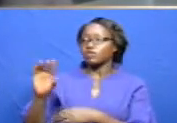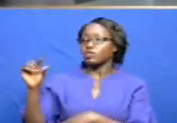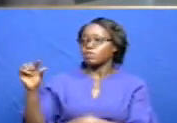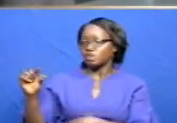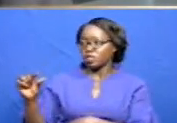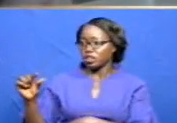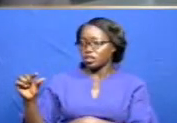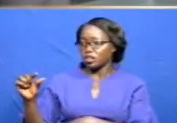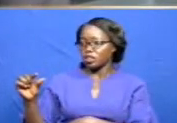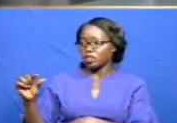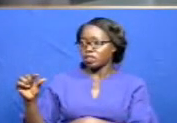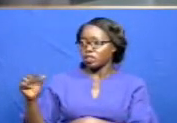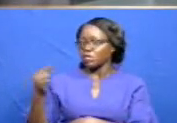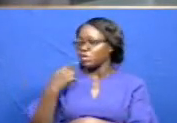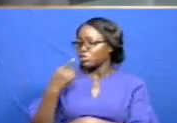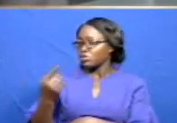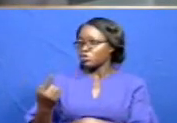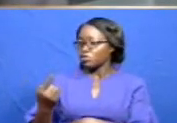So remember that